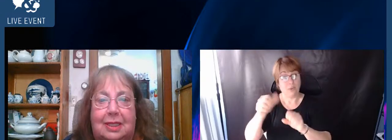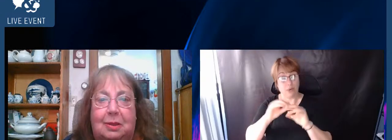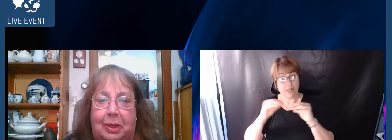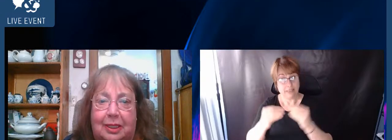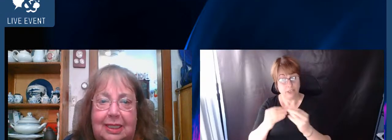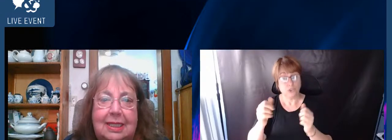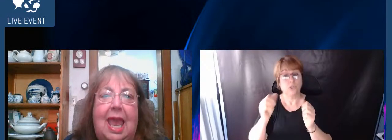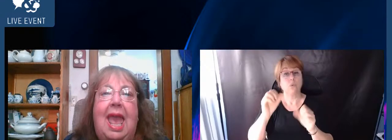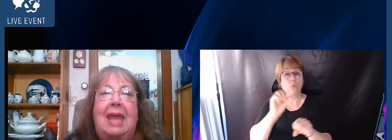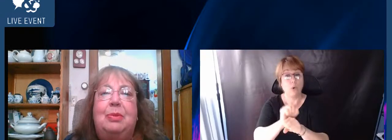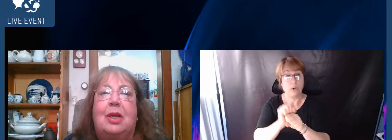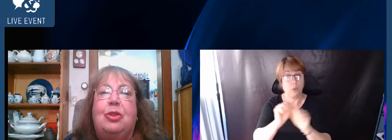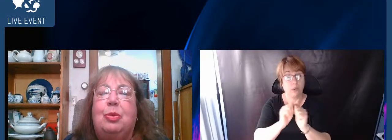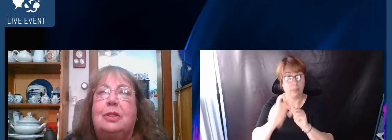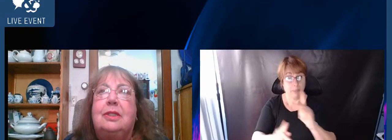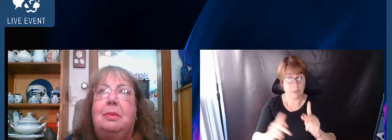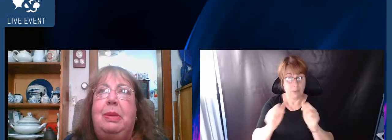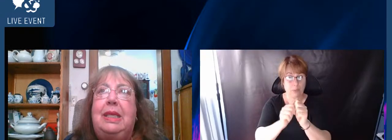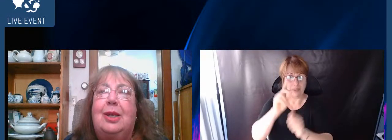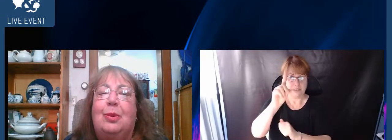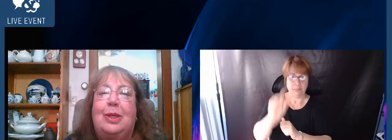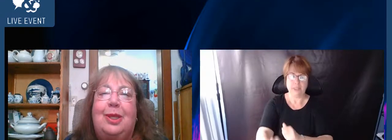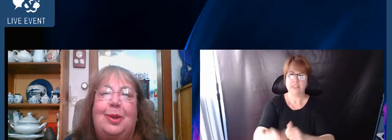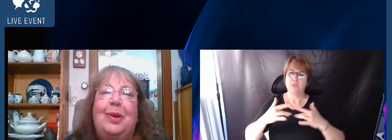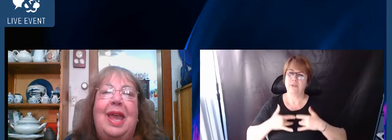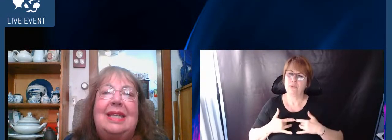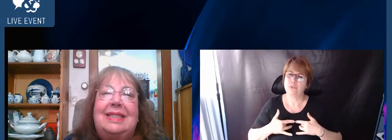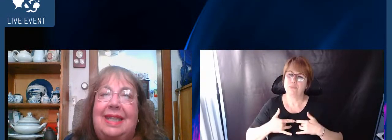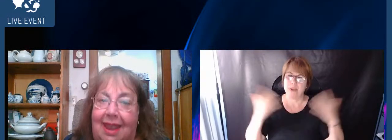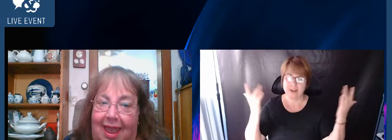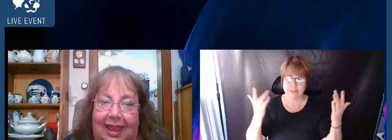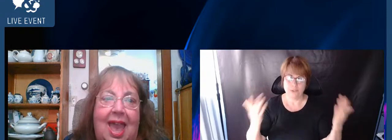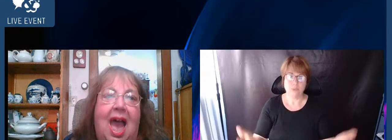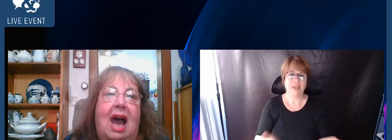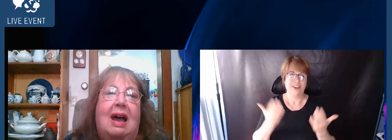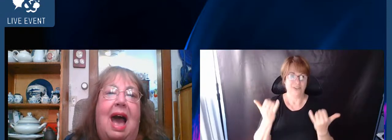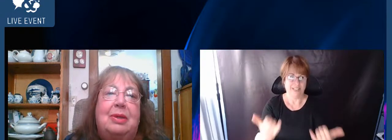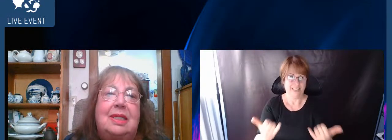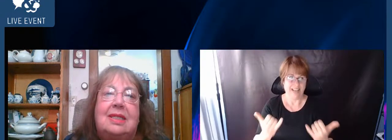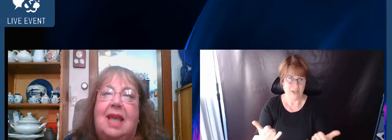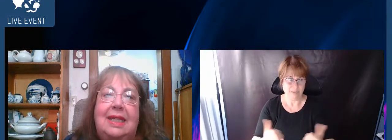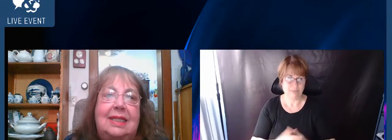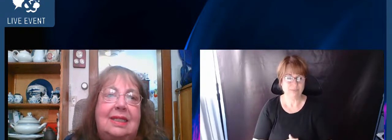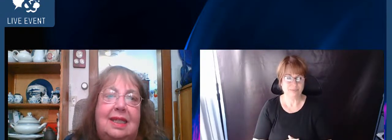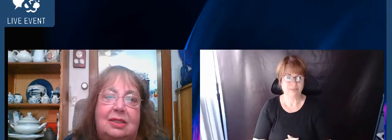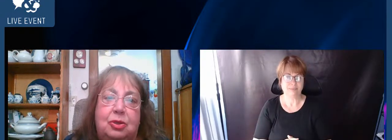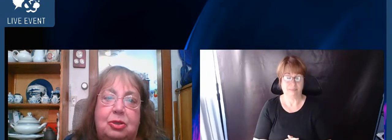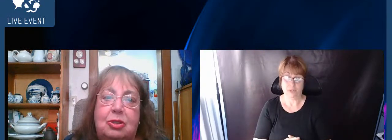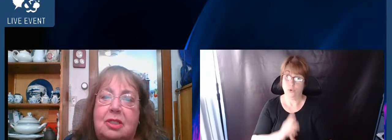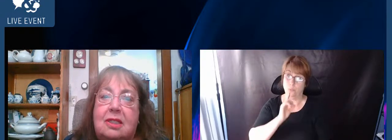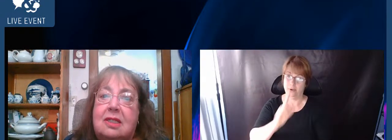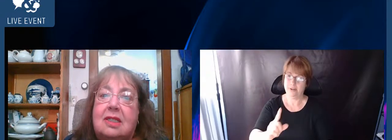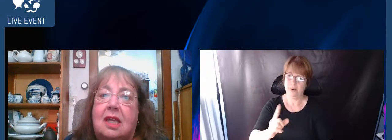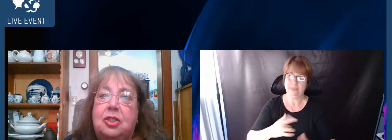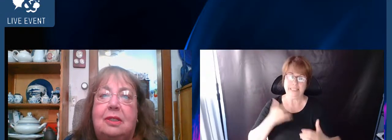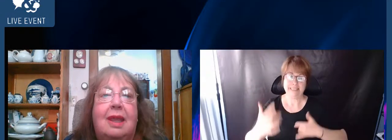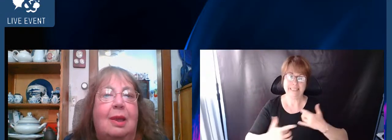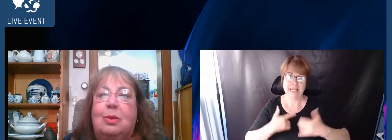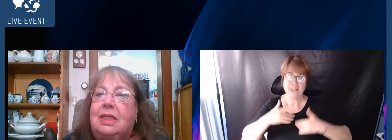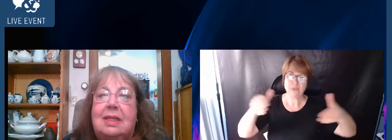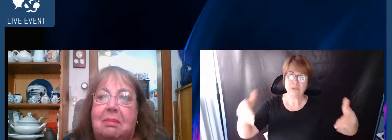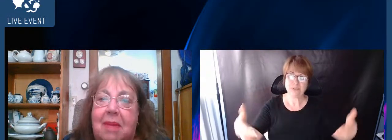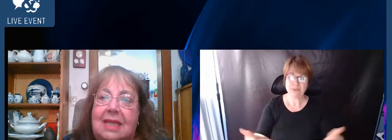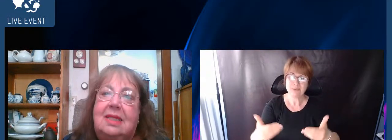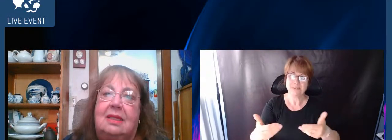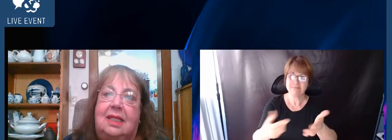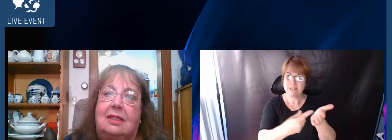people with disabilities. And we are thrilled to be here with you today. I was excited to introduce this discussion